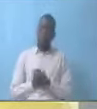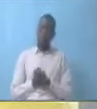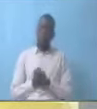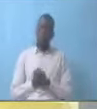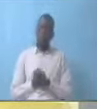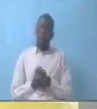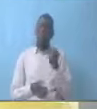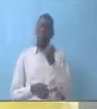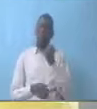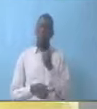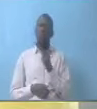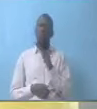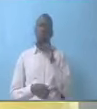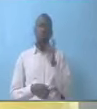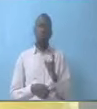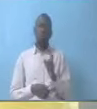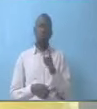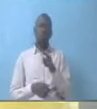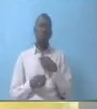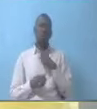Because one of them,